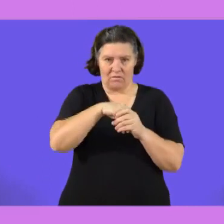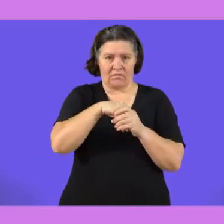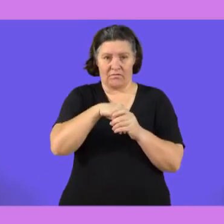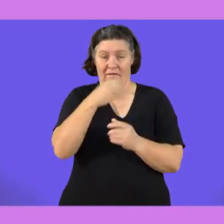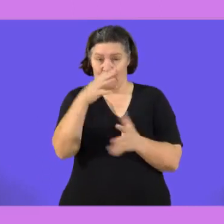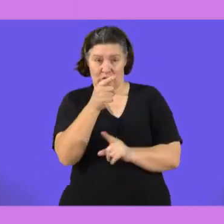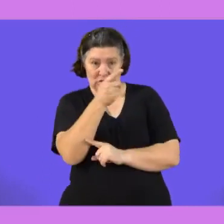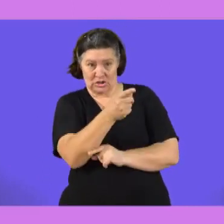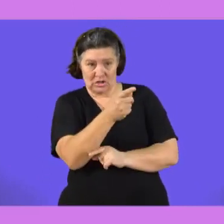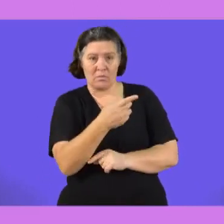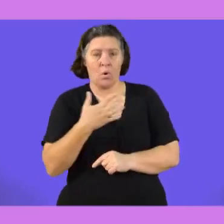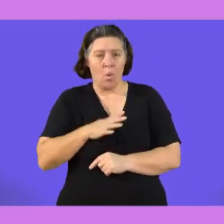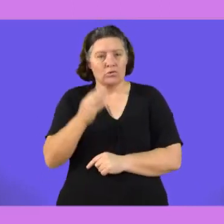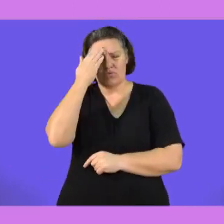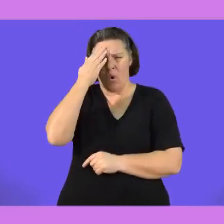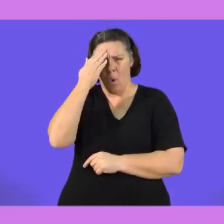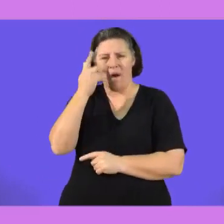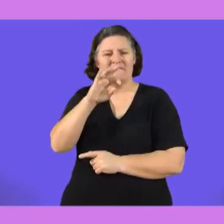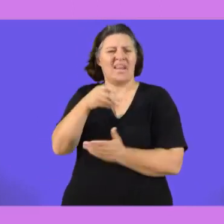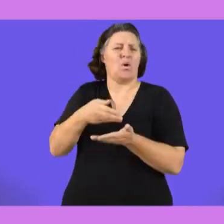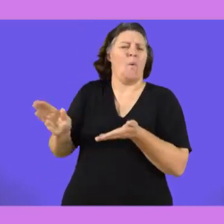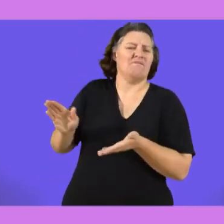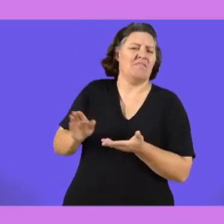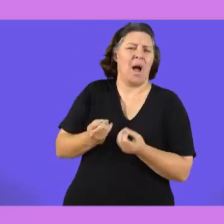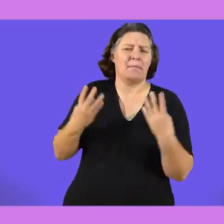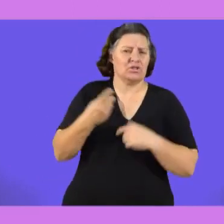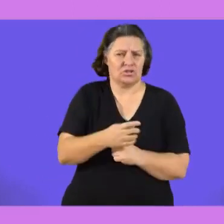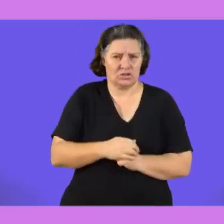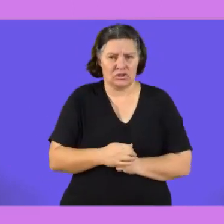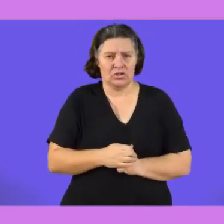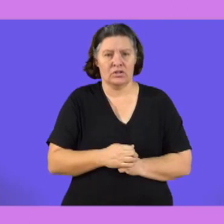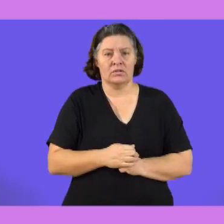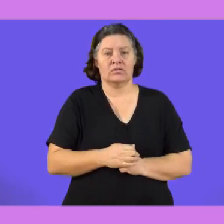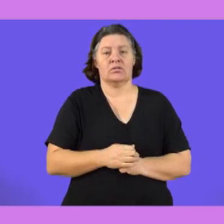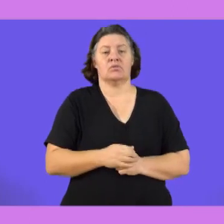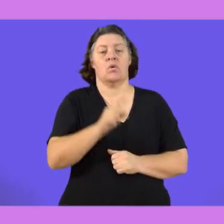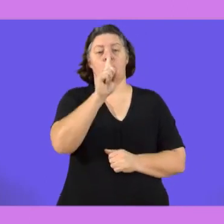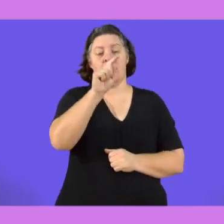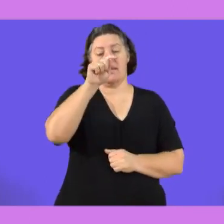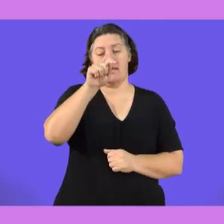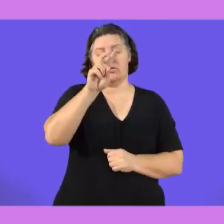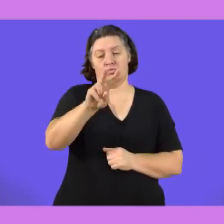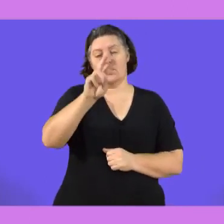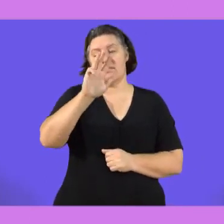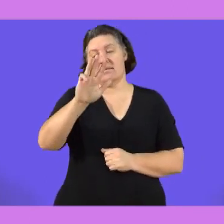the VAT inclusive amount, right? We want to know what is VAT exclusive. So therefore, I will take